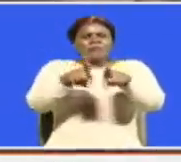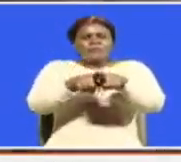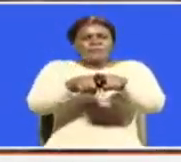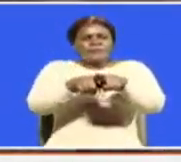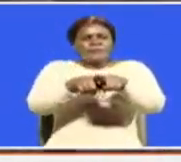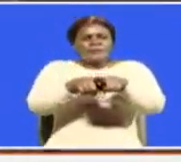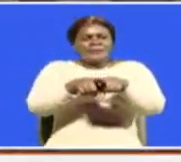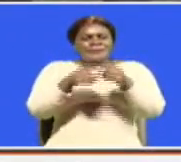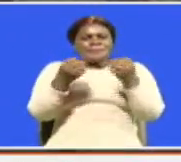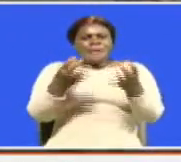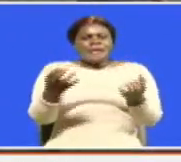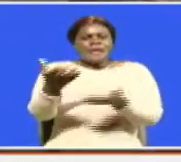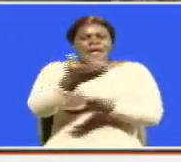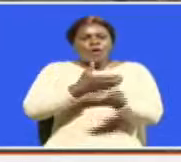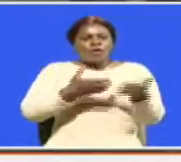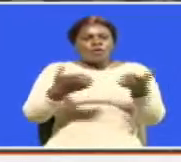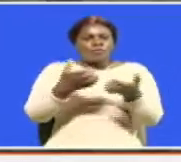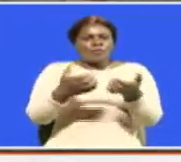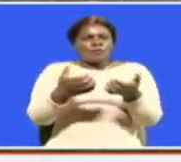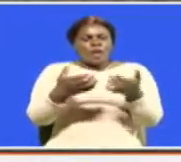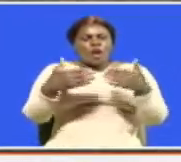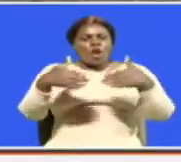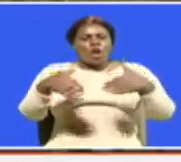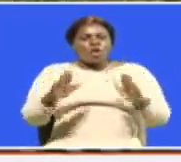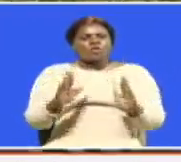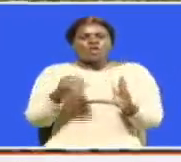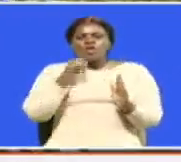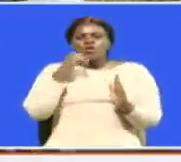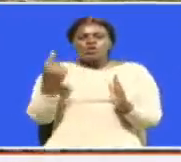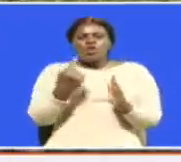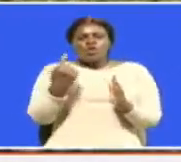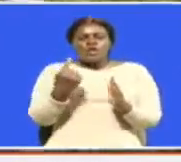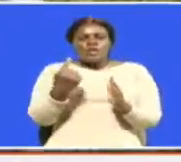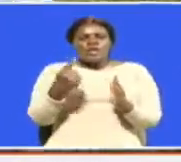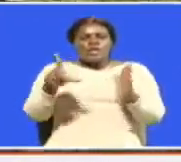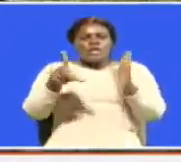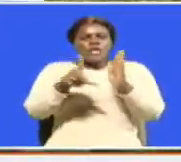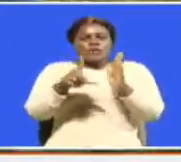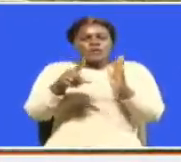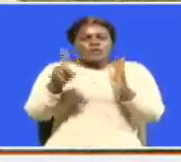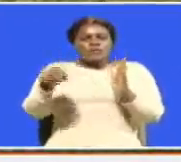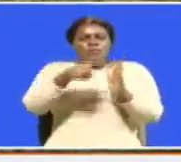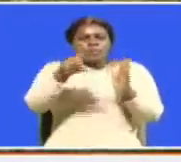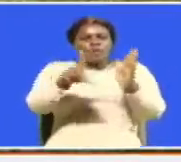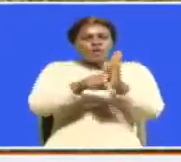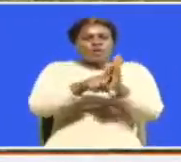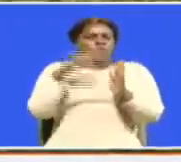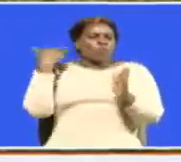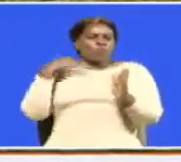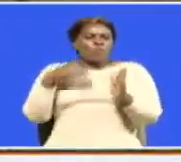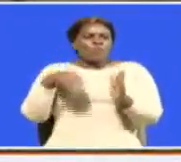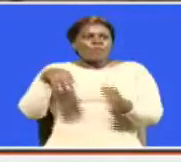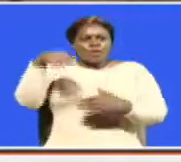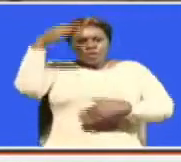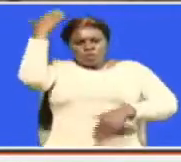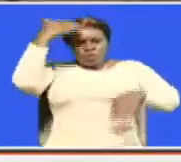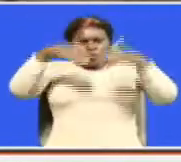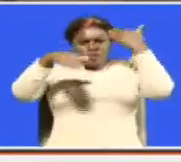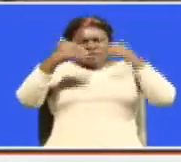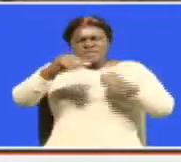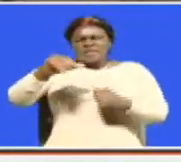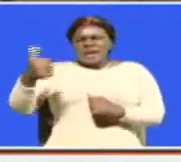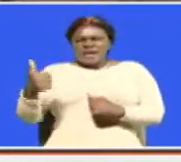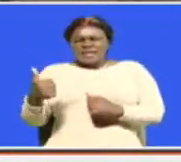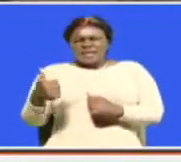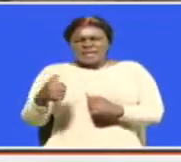the massive economic and heritage loss brought on by illegal poaching. A study by the University of Vermont